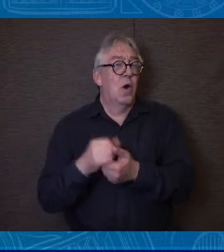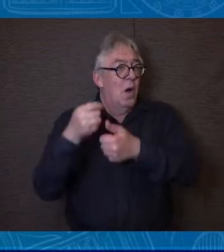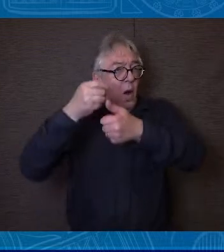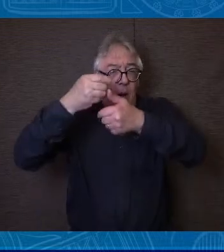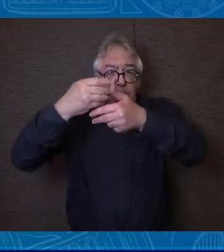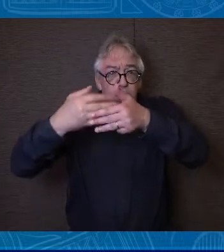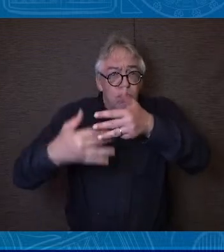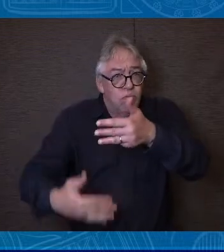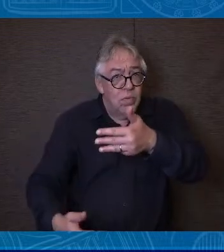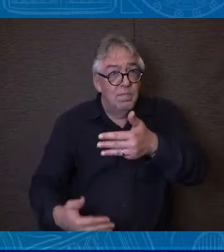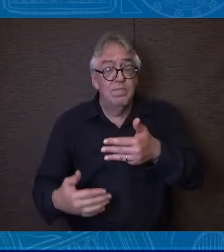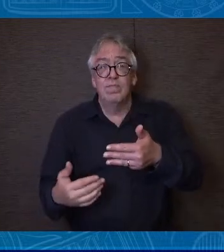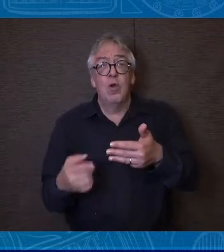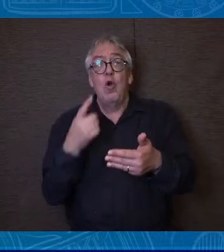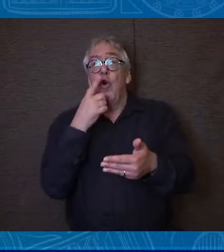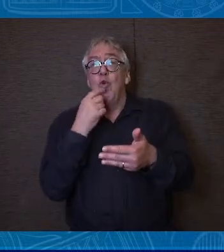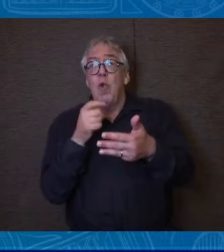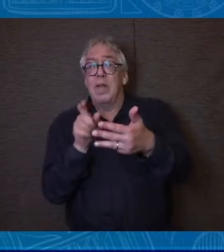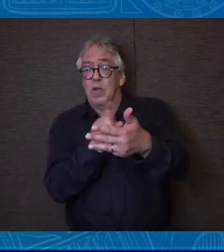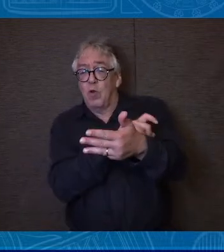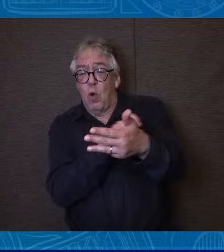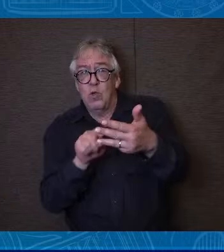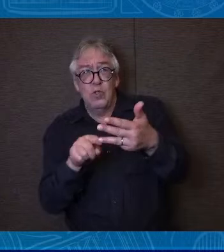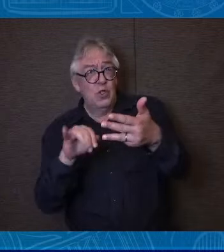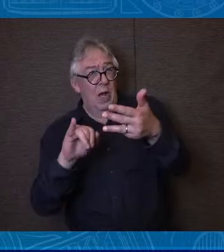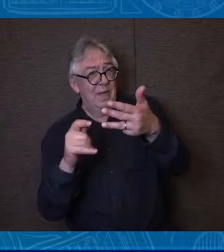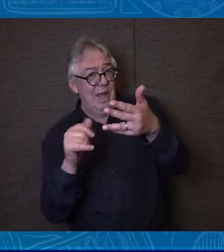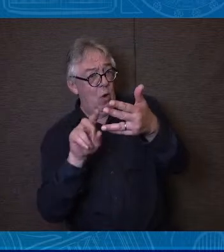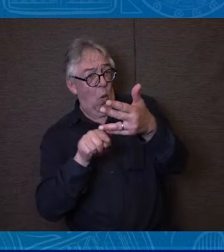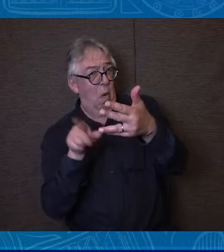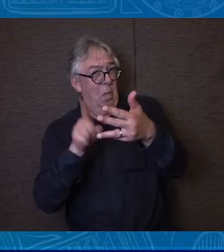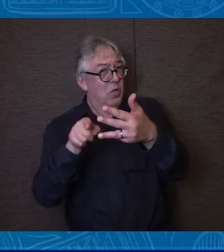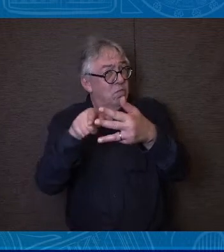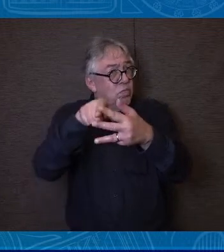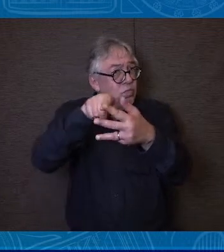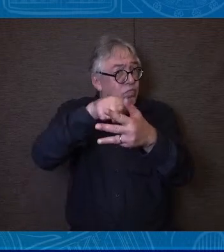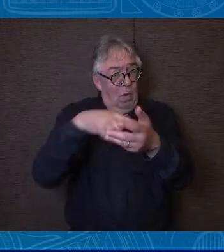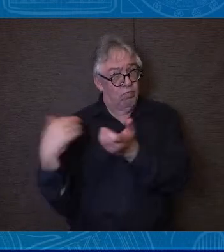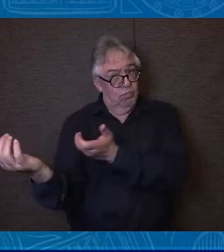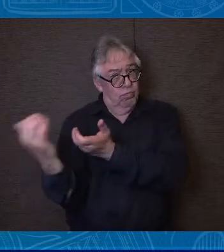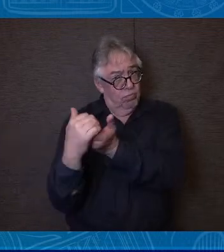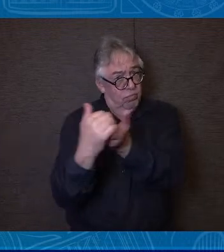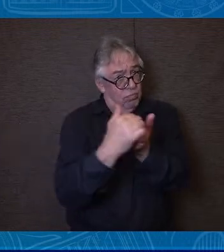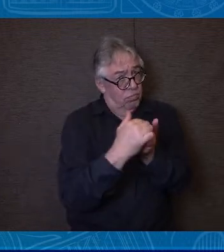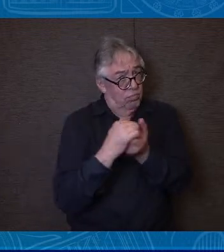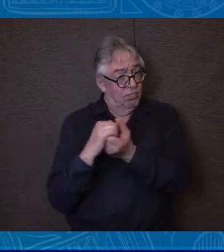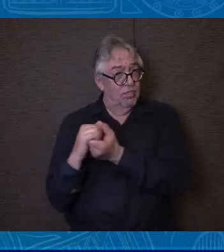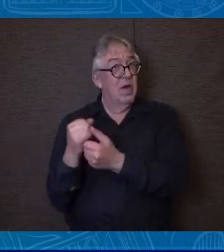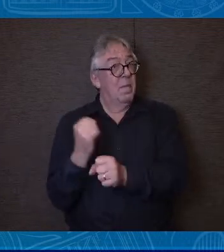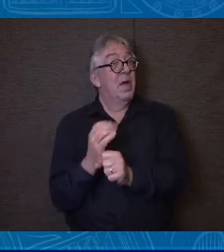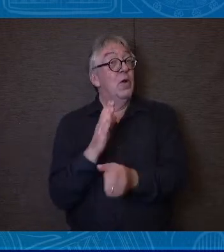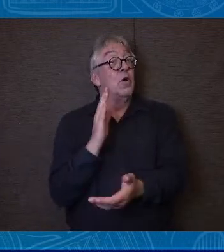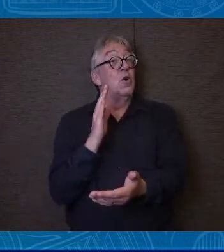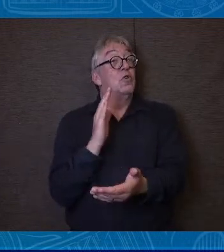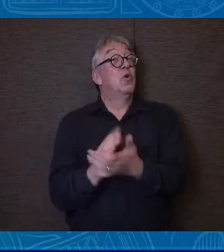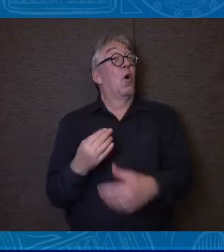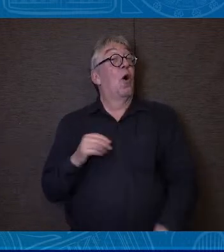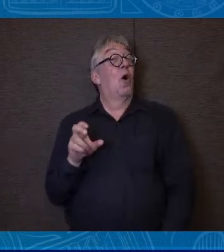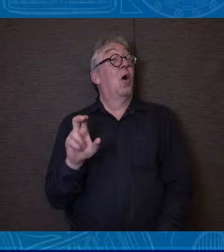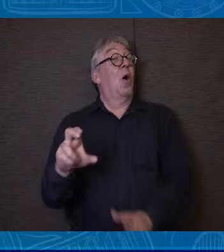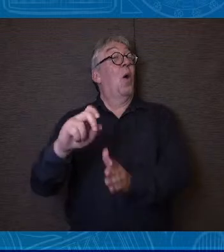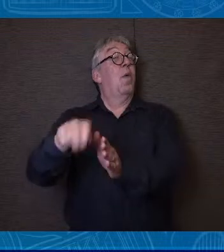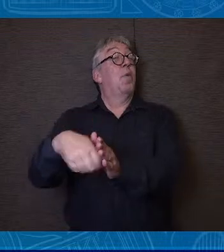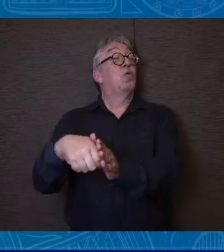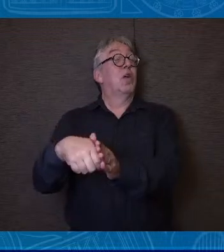the Red Cross and the ITU, to ensure that there's stakeholders' engagement in developing the projects that